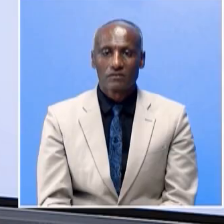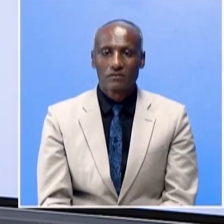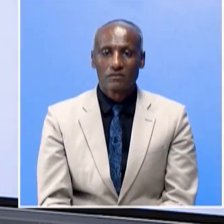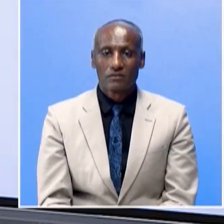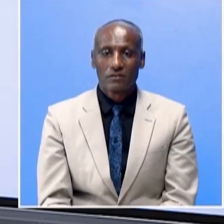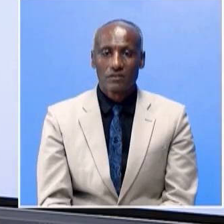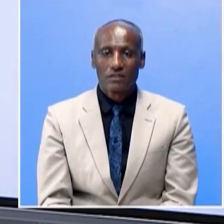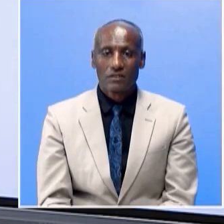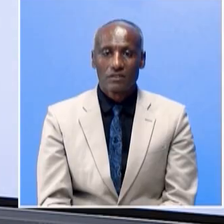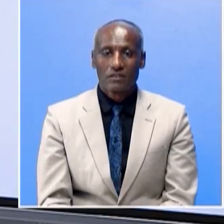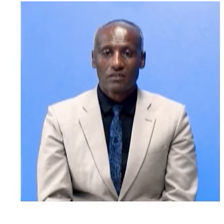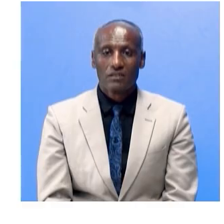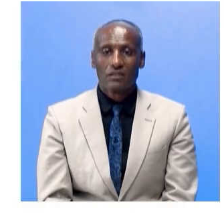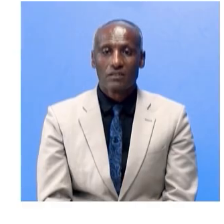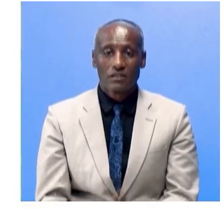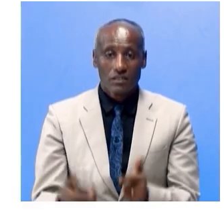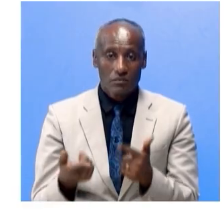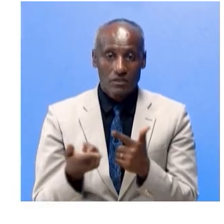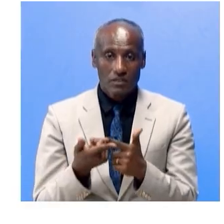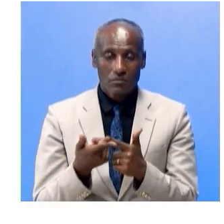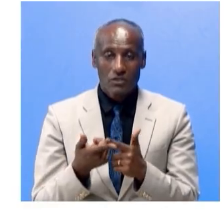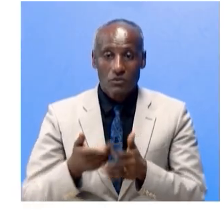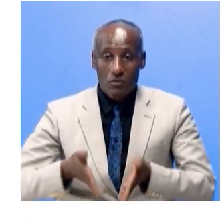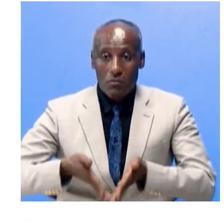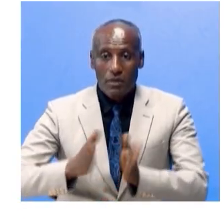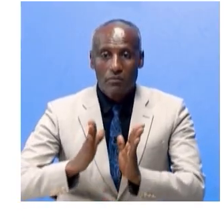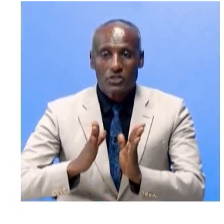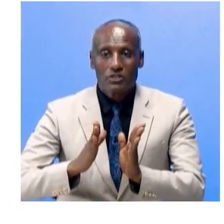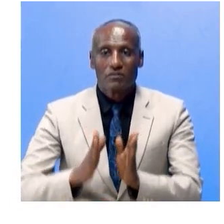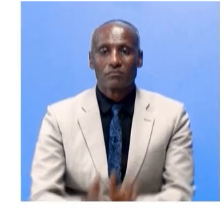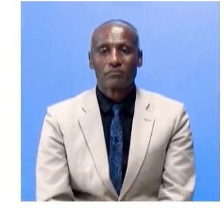And also we can talk about permission.